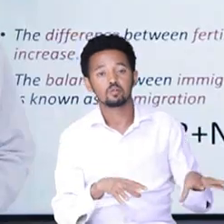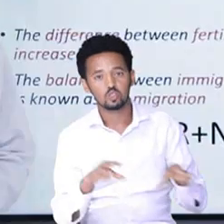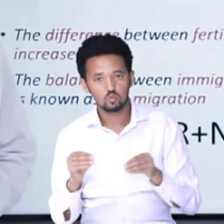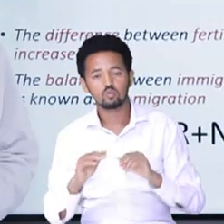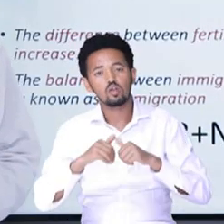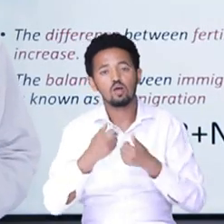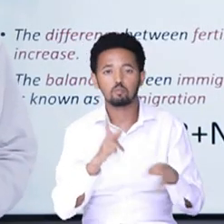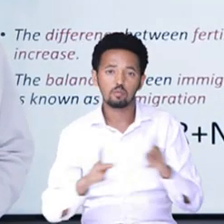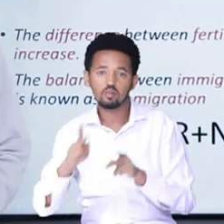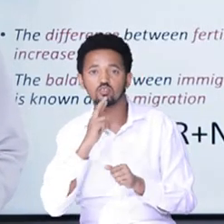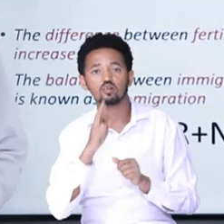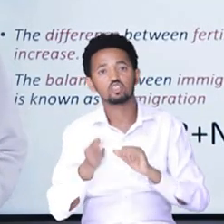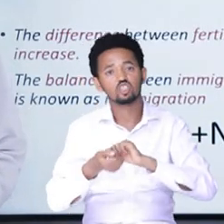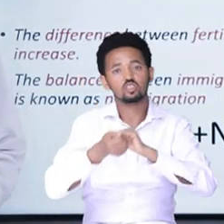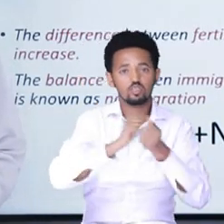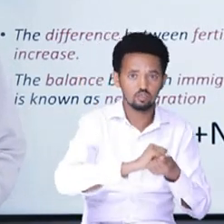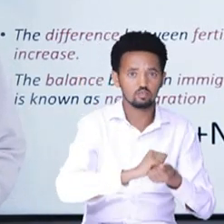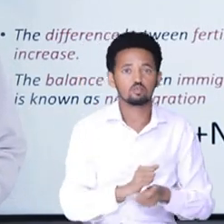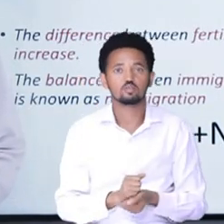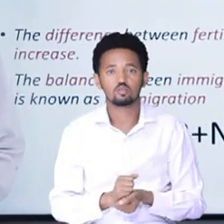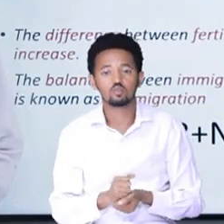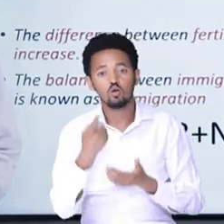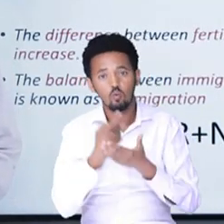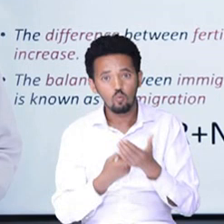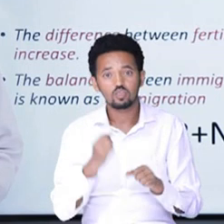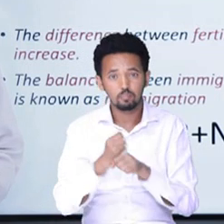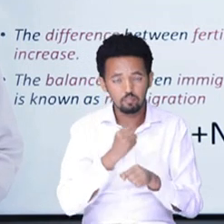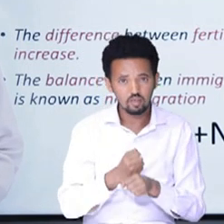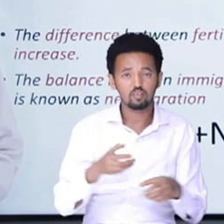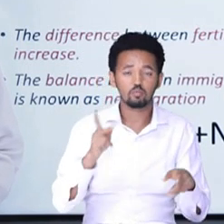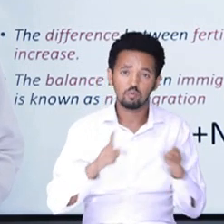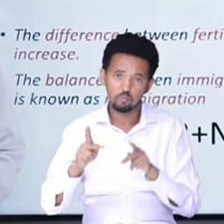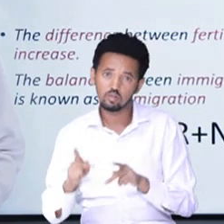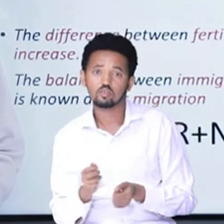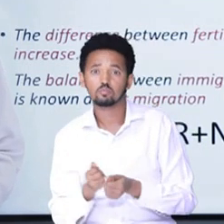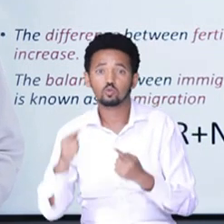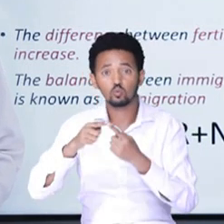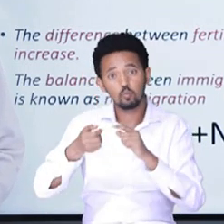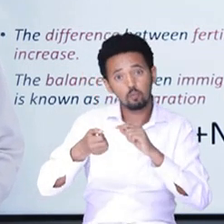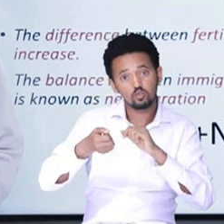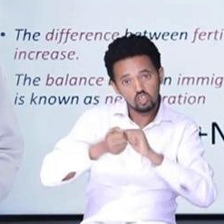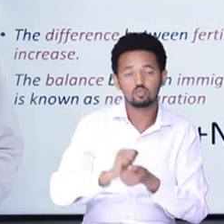Students, how populations are changed? What makes the population to be changed?